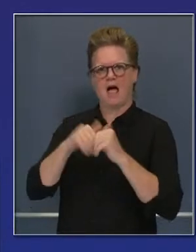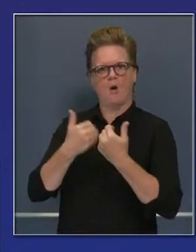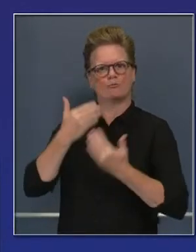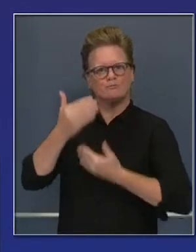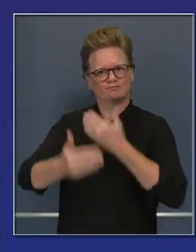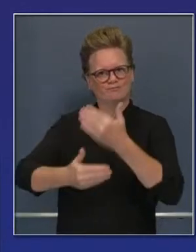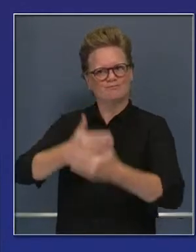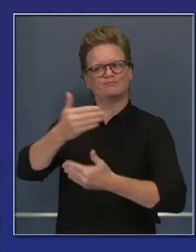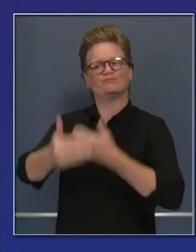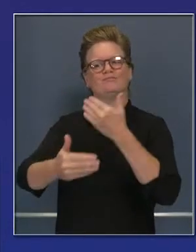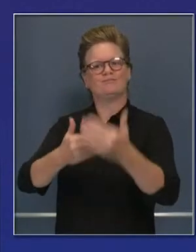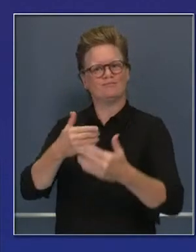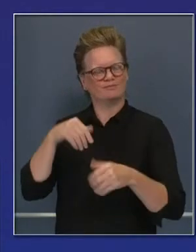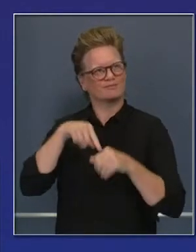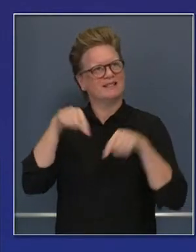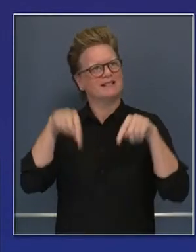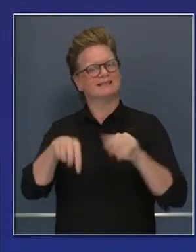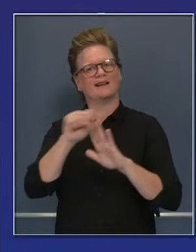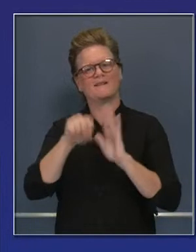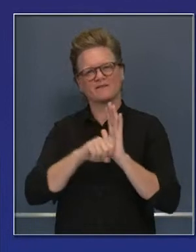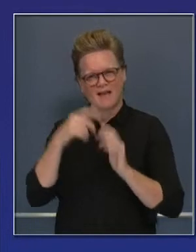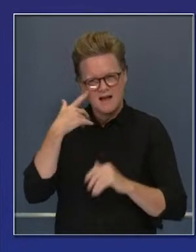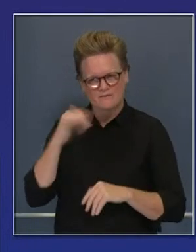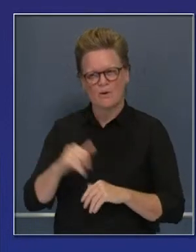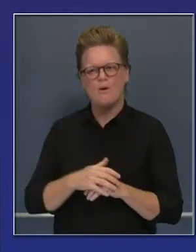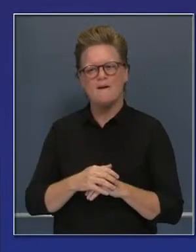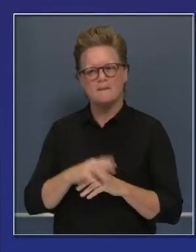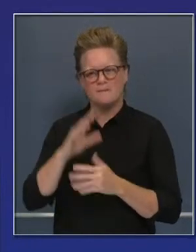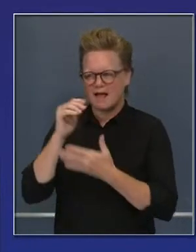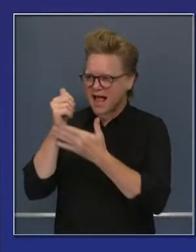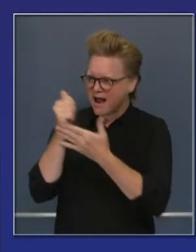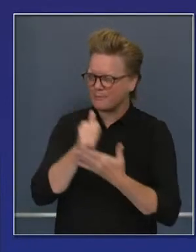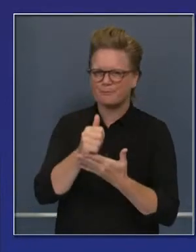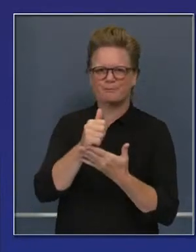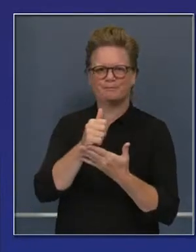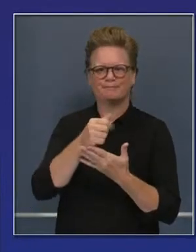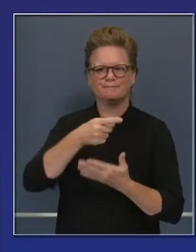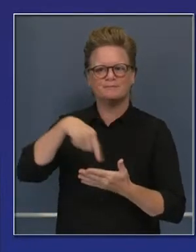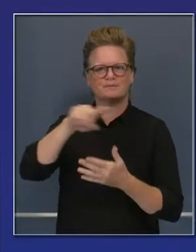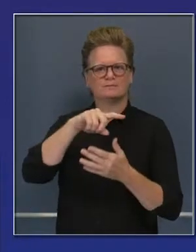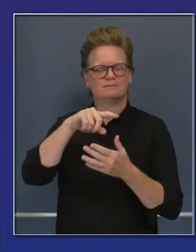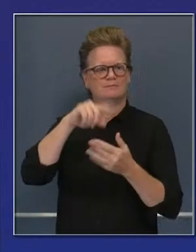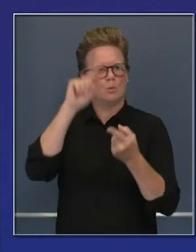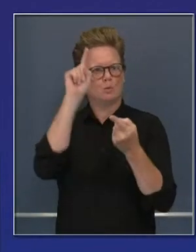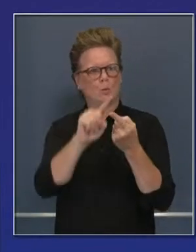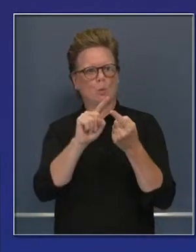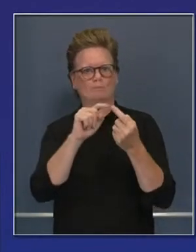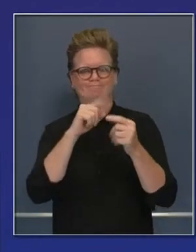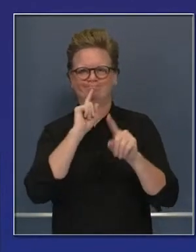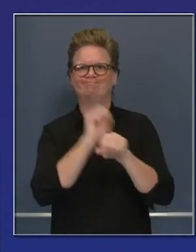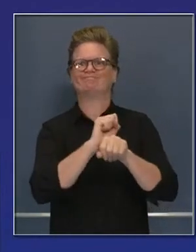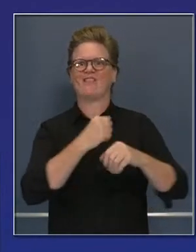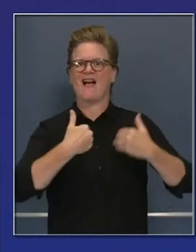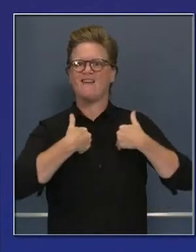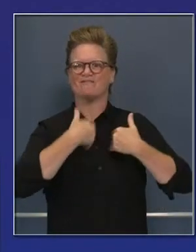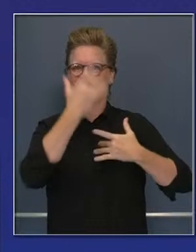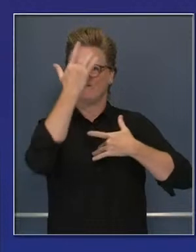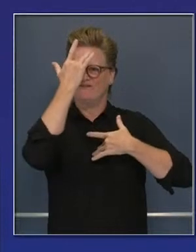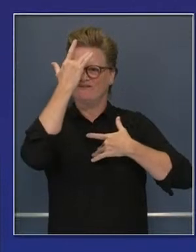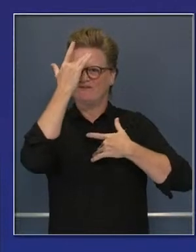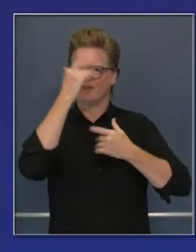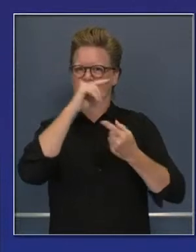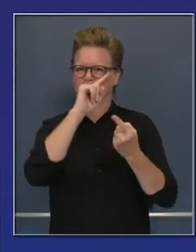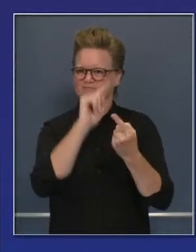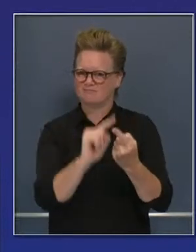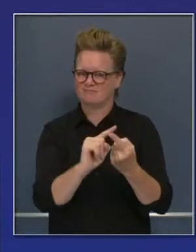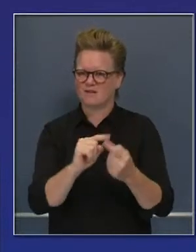of California, getting that positivity rate down to 3.8%. But a point of caution, point of consideration.